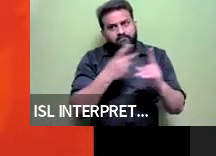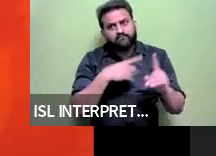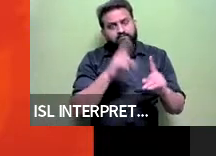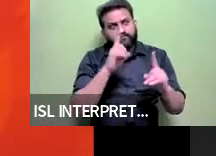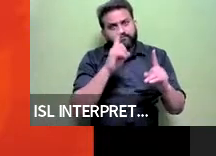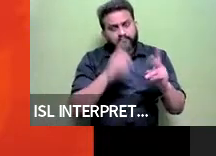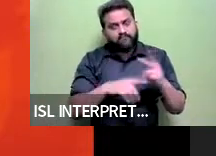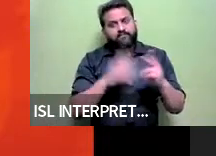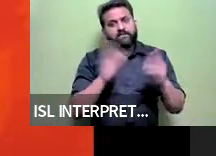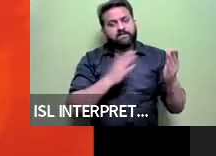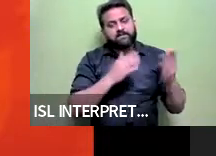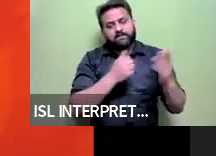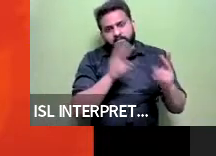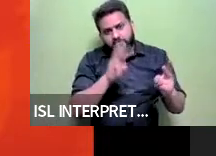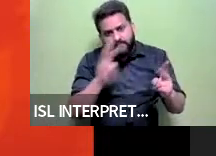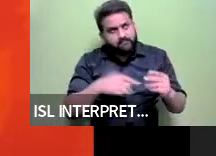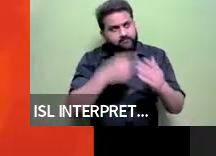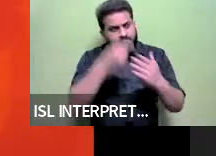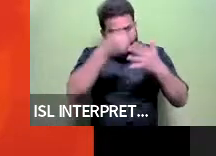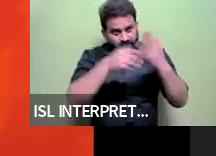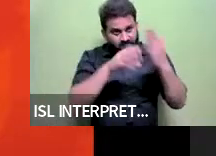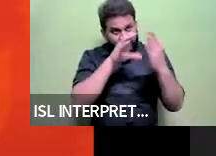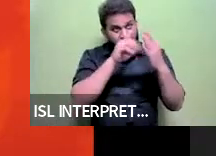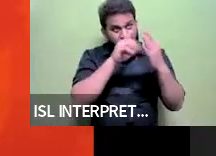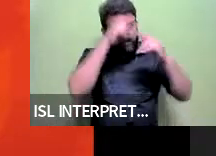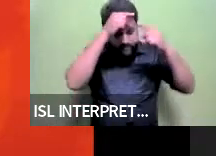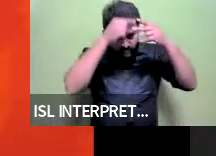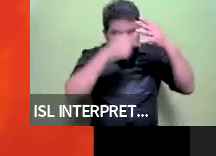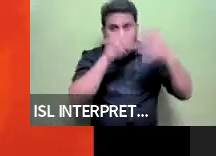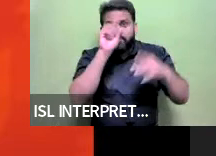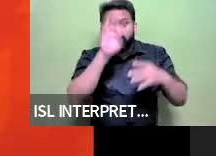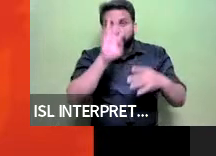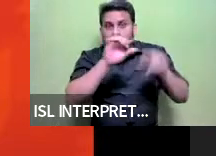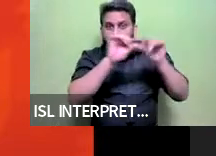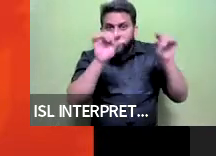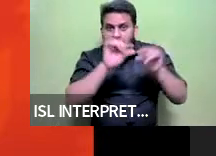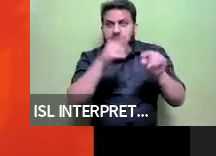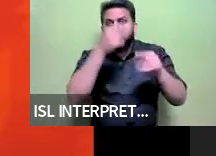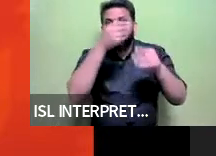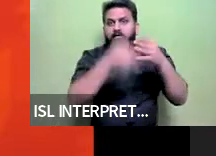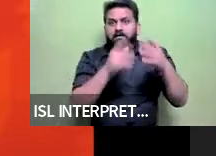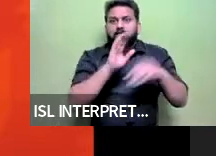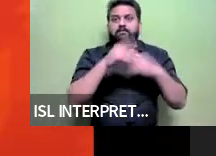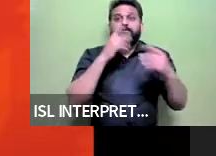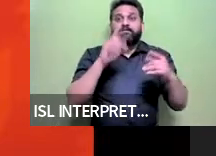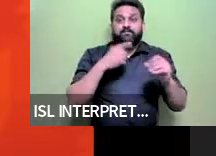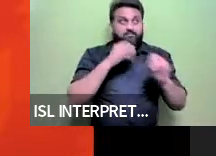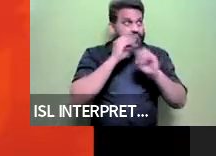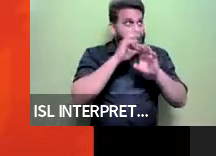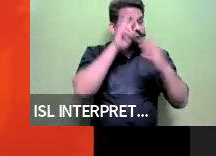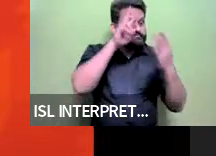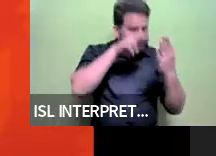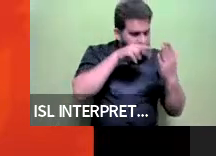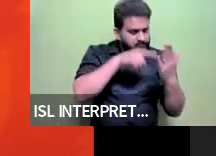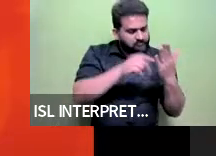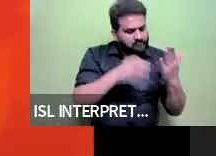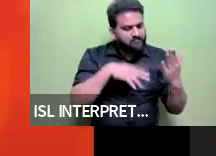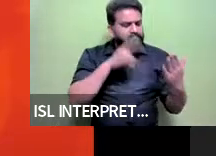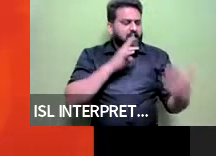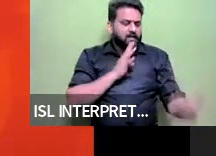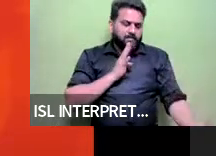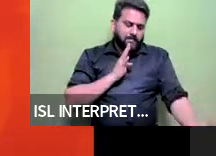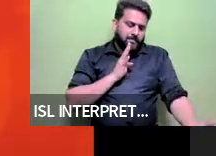31, line 4 from the top, and look at that. And then once if they are there, you can start reading the